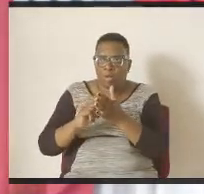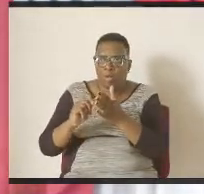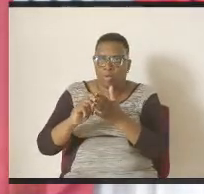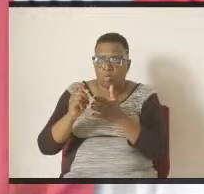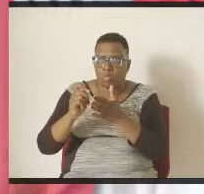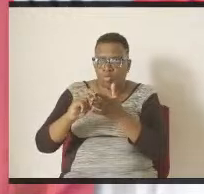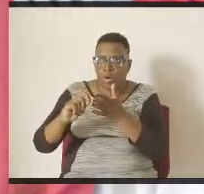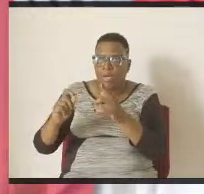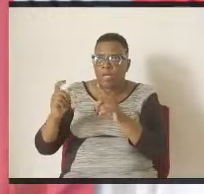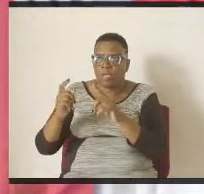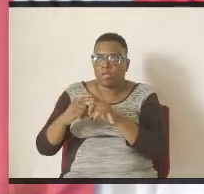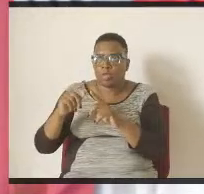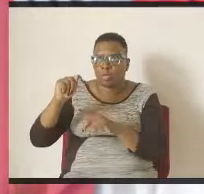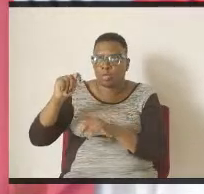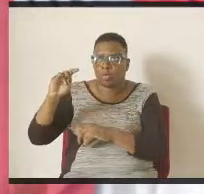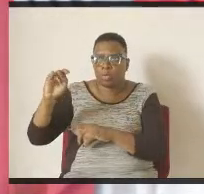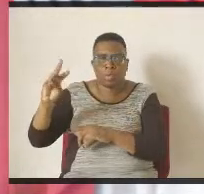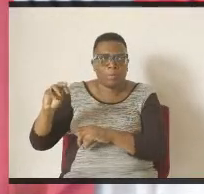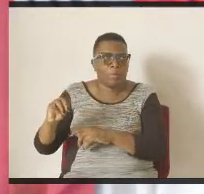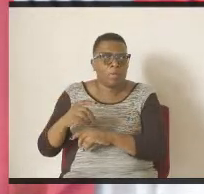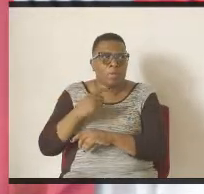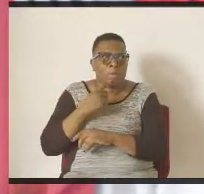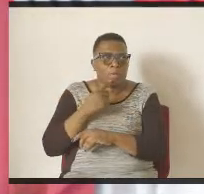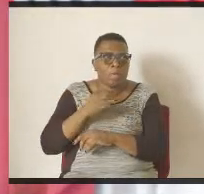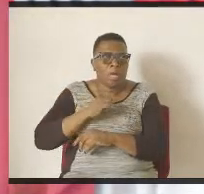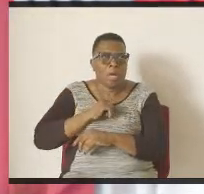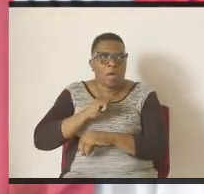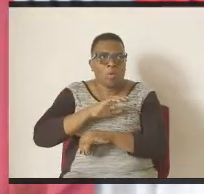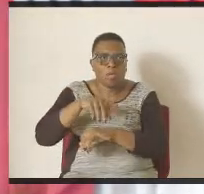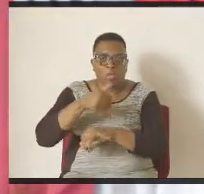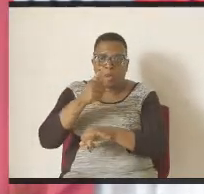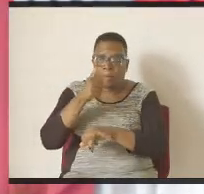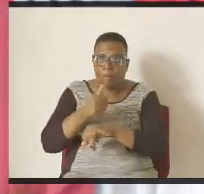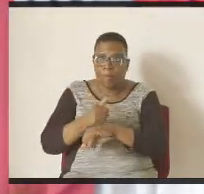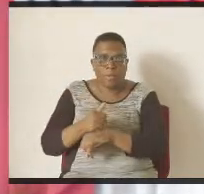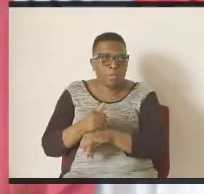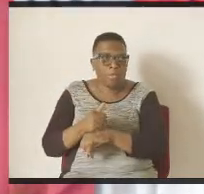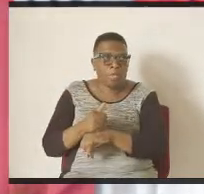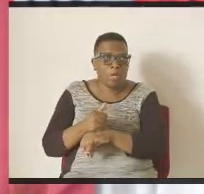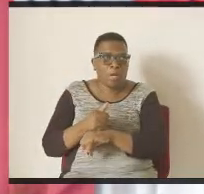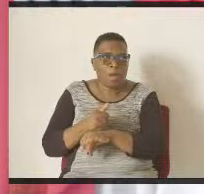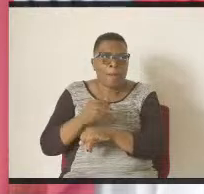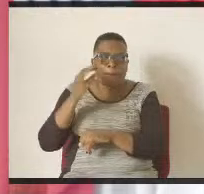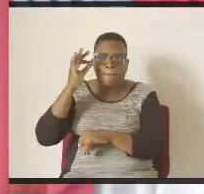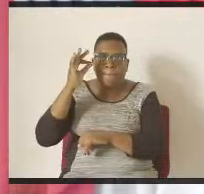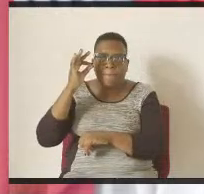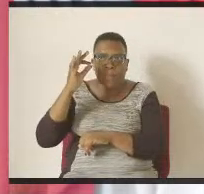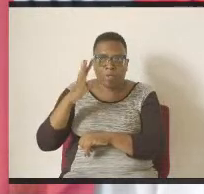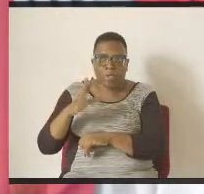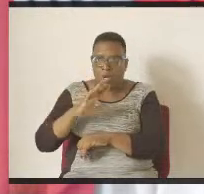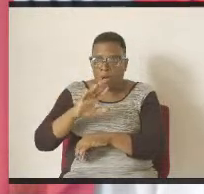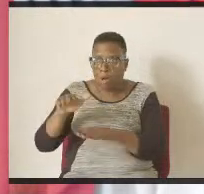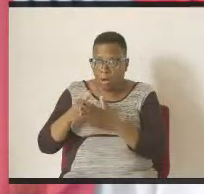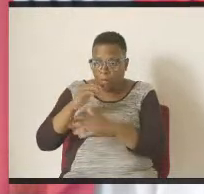Appointed a what? A preacher. And all of us are appointed as herald of the gospel, you know, or a witness.